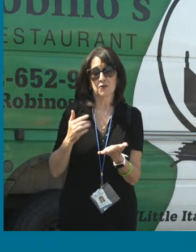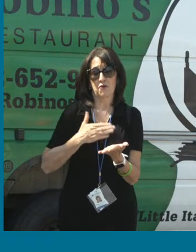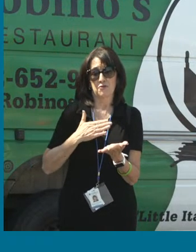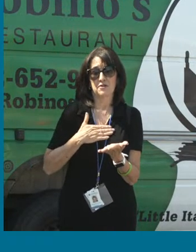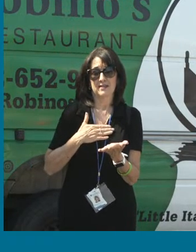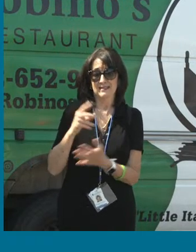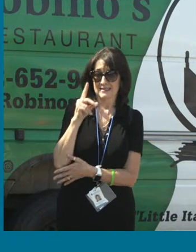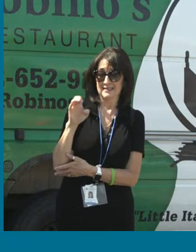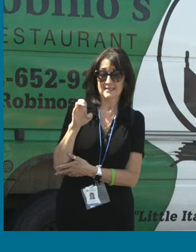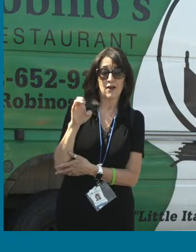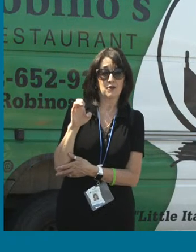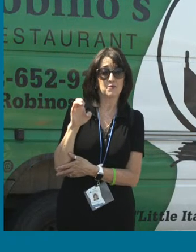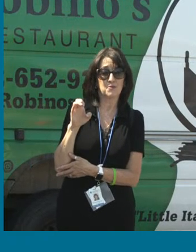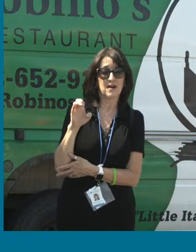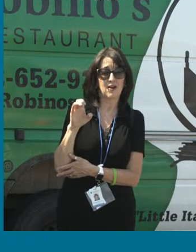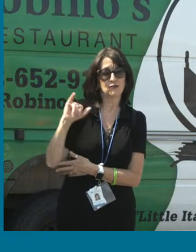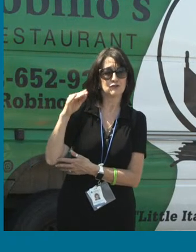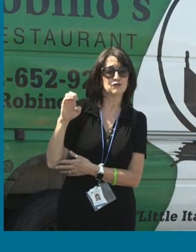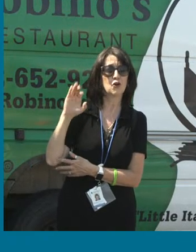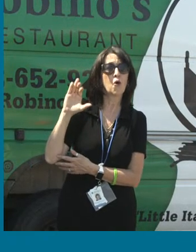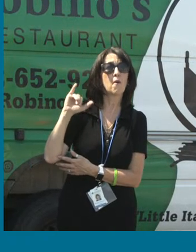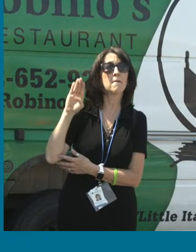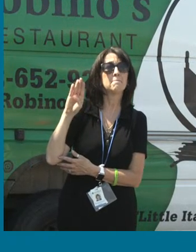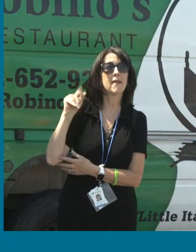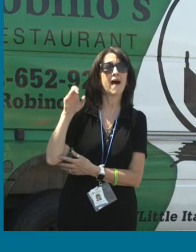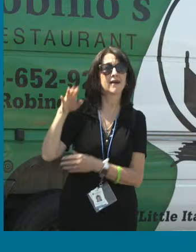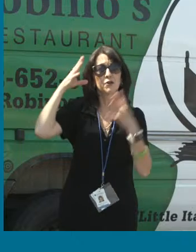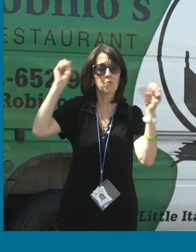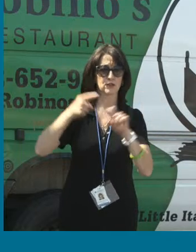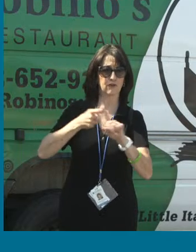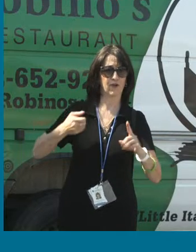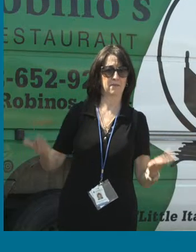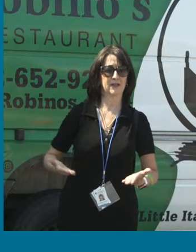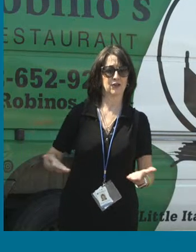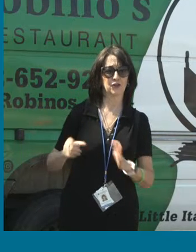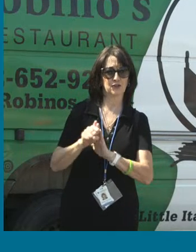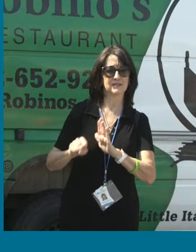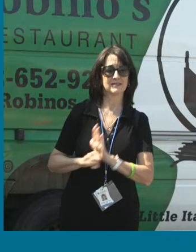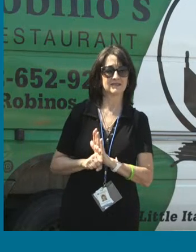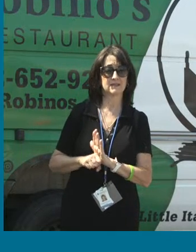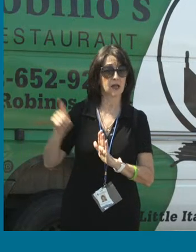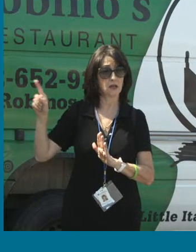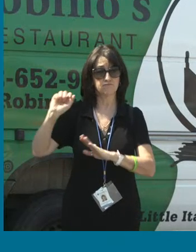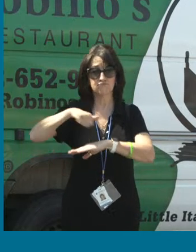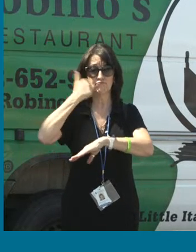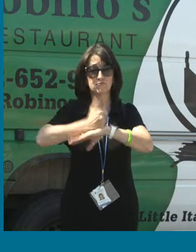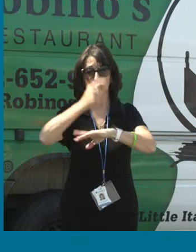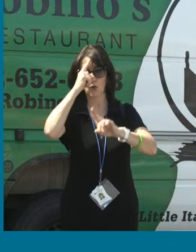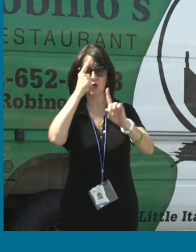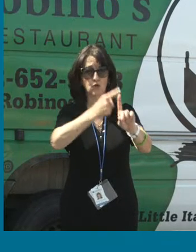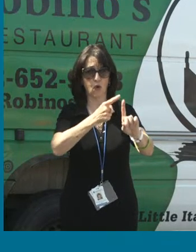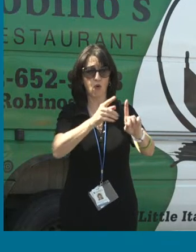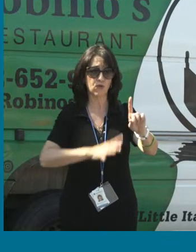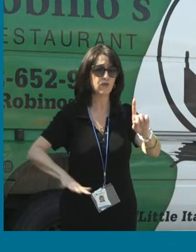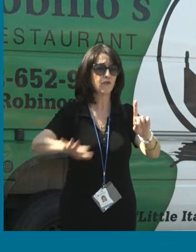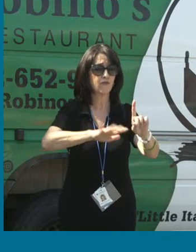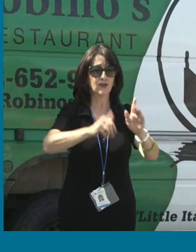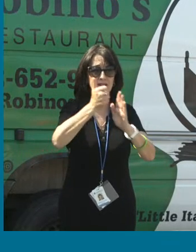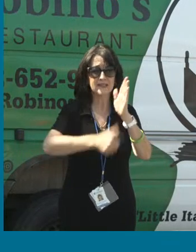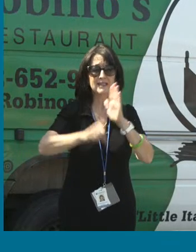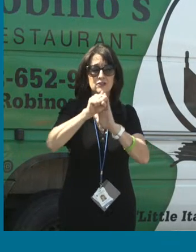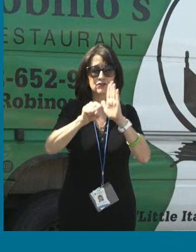Delawarean Joe Biden, President Joe Biden, established a goal for the nation in every state to